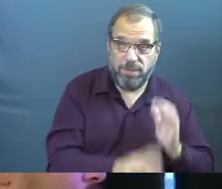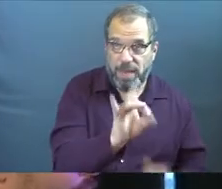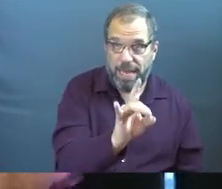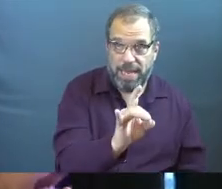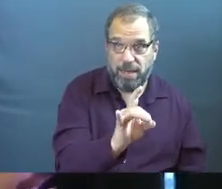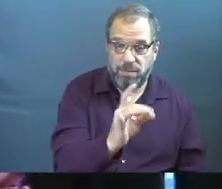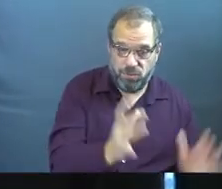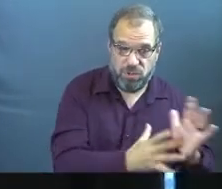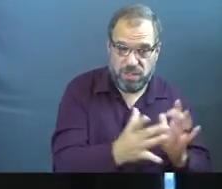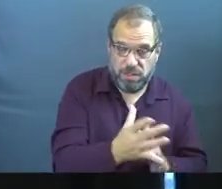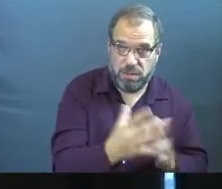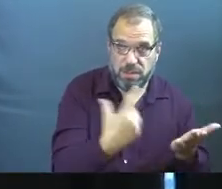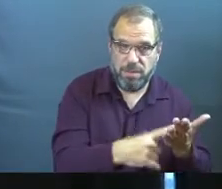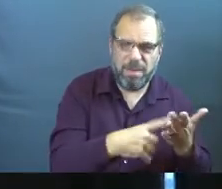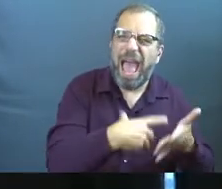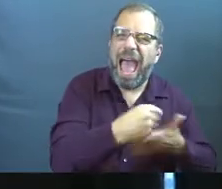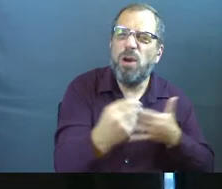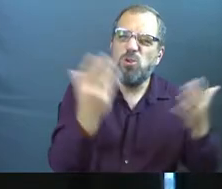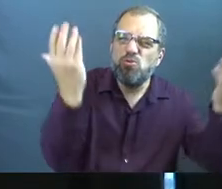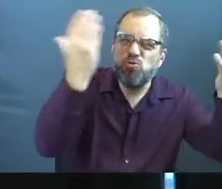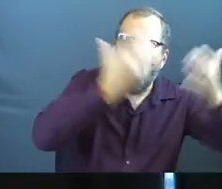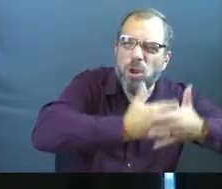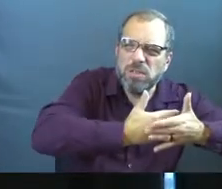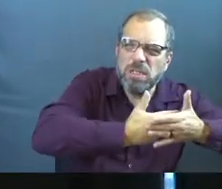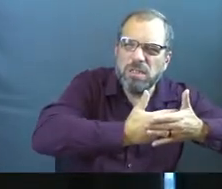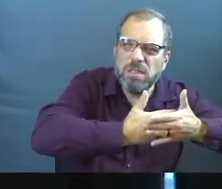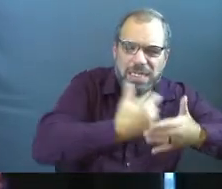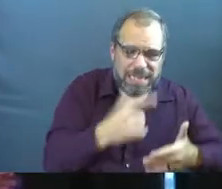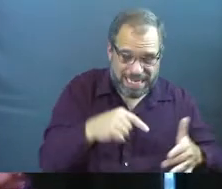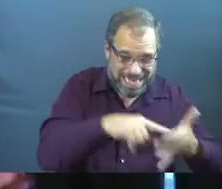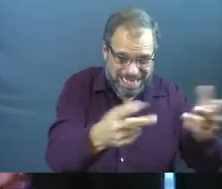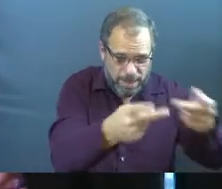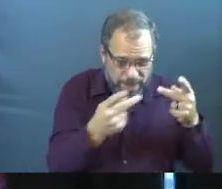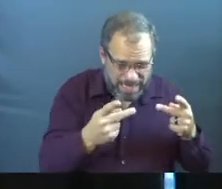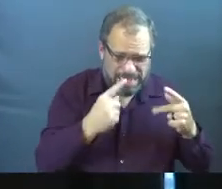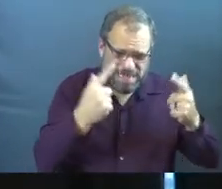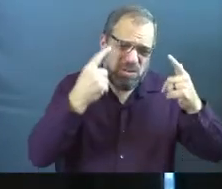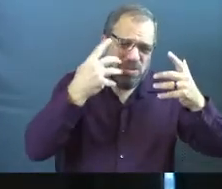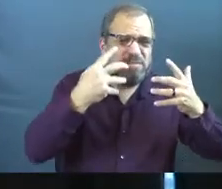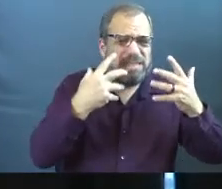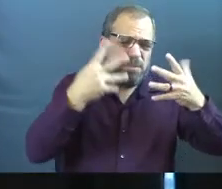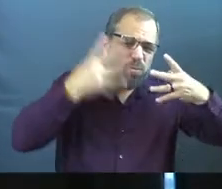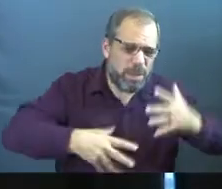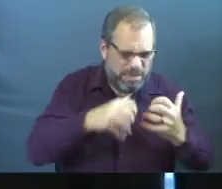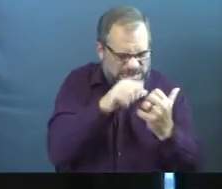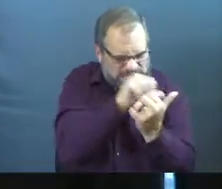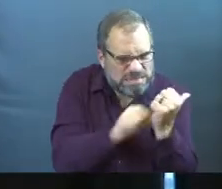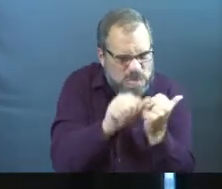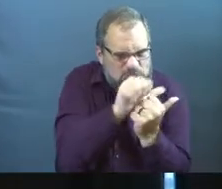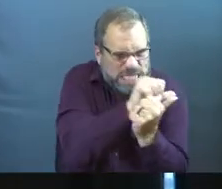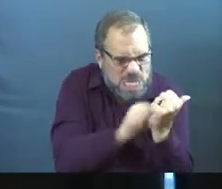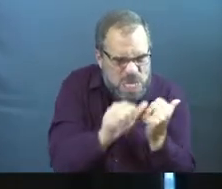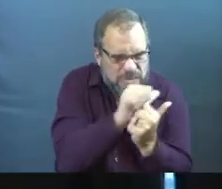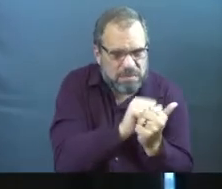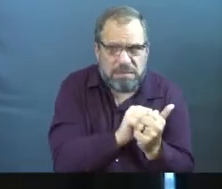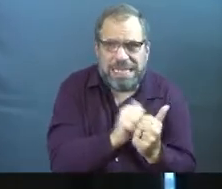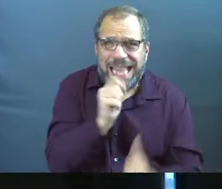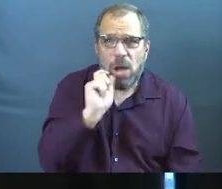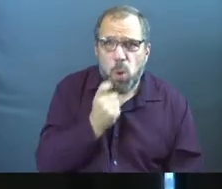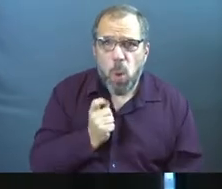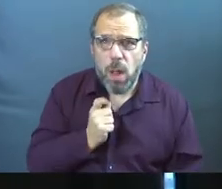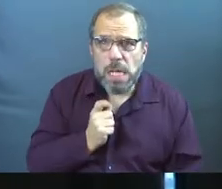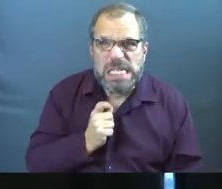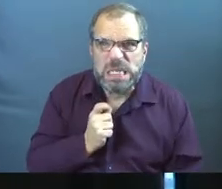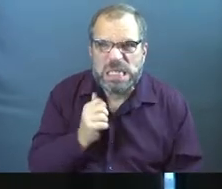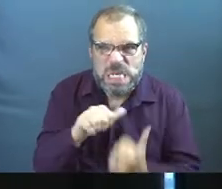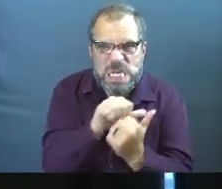hell as a place of outer darkness, right? And he says, and in this place there will be weeping and gnashing of teeth. Not cool,